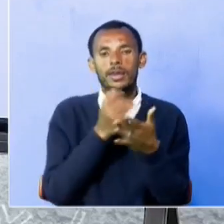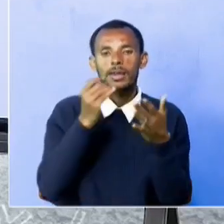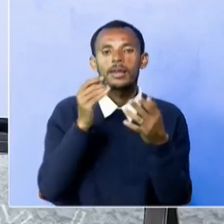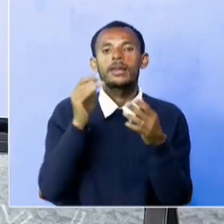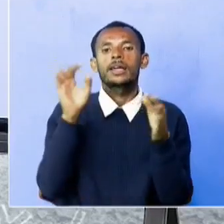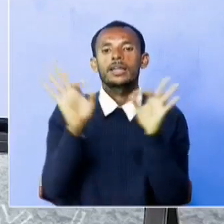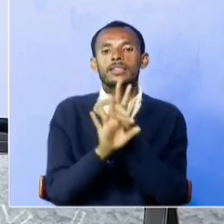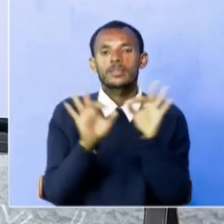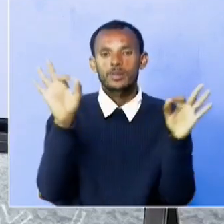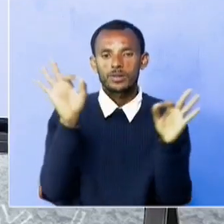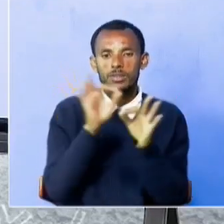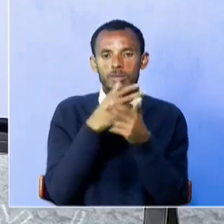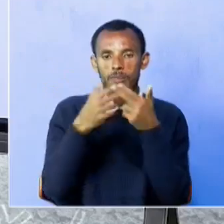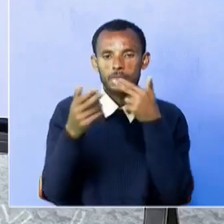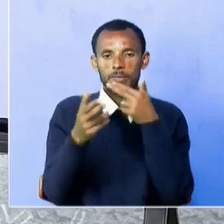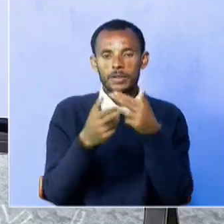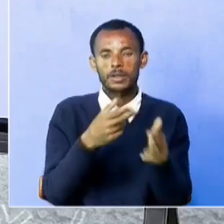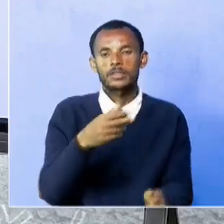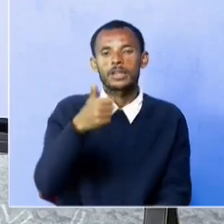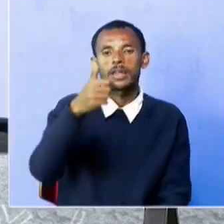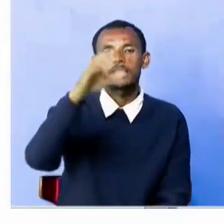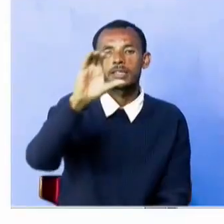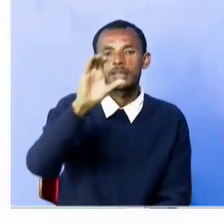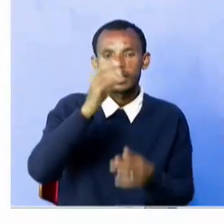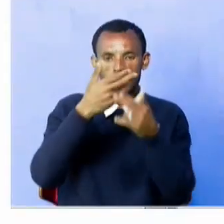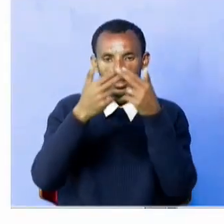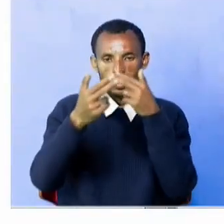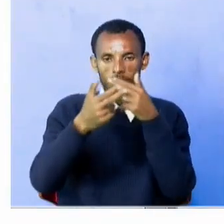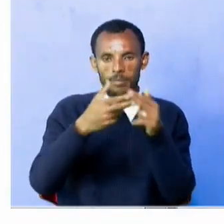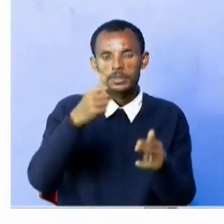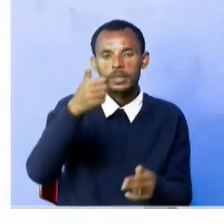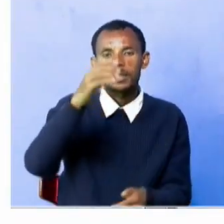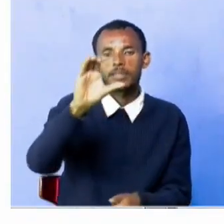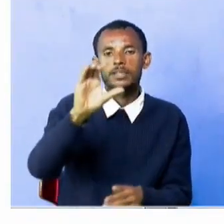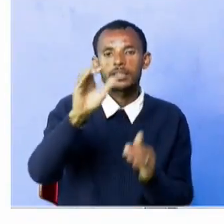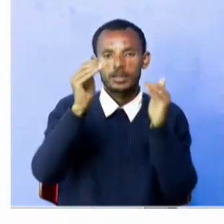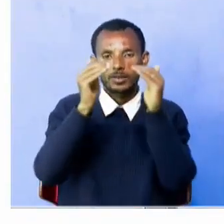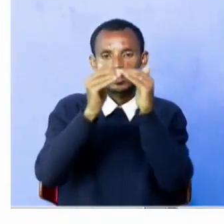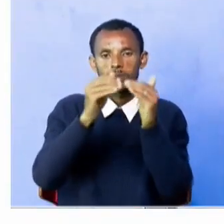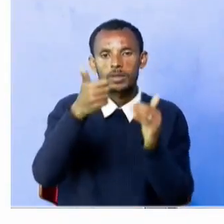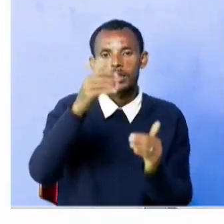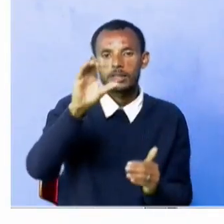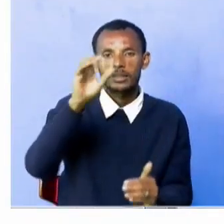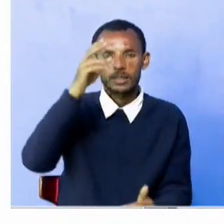crisscross. AC times AC becomes AC square.